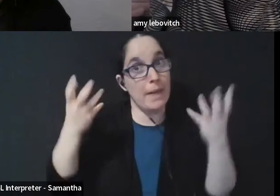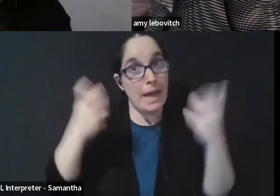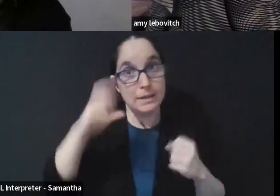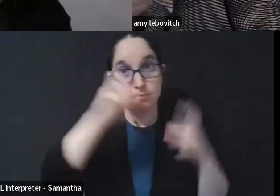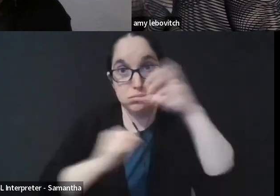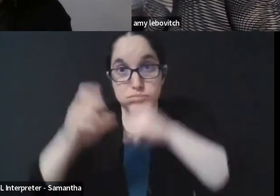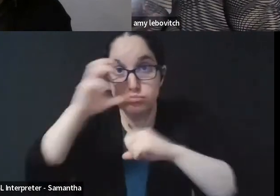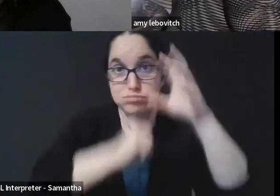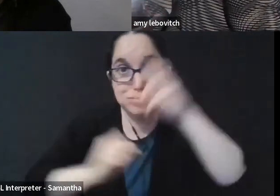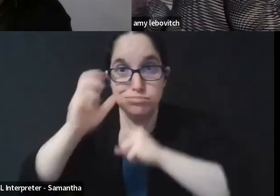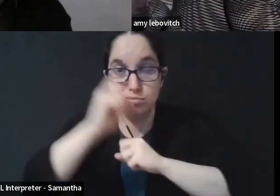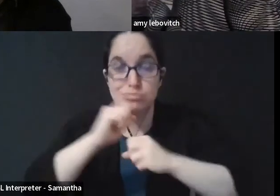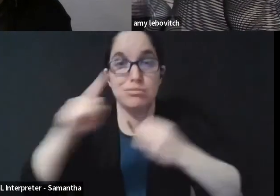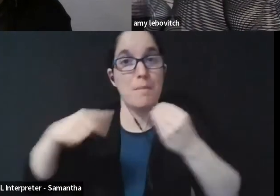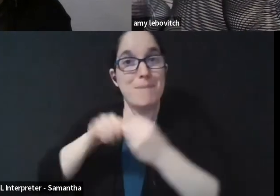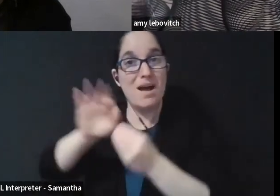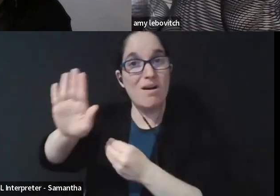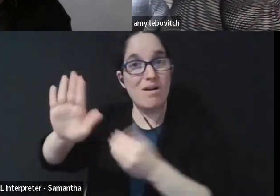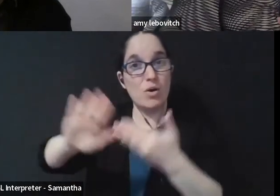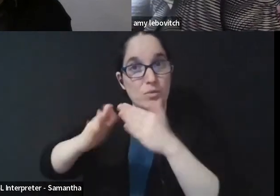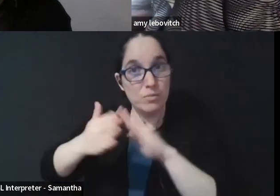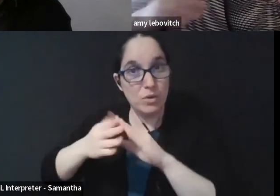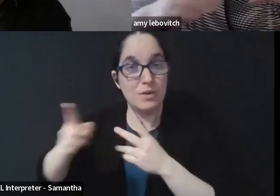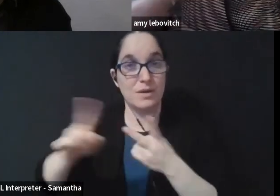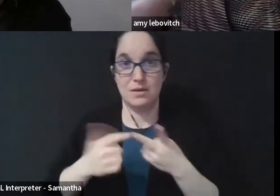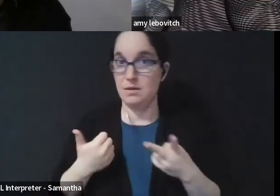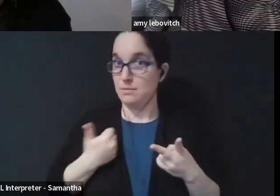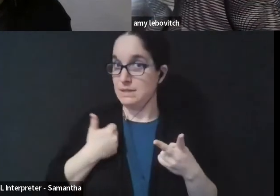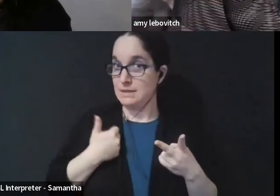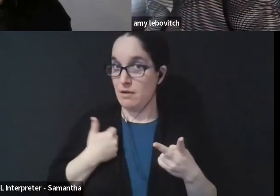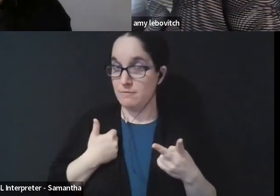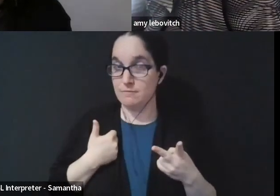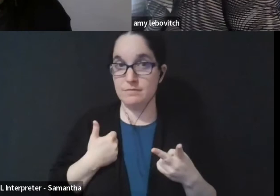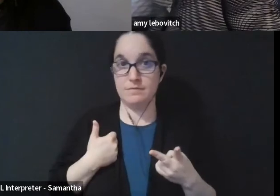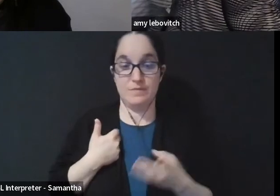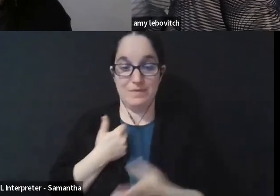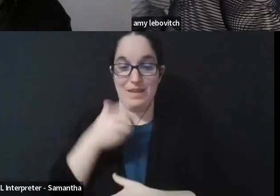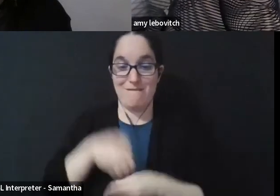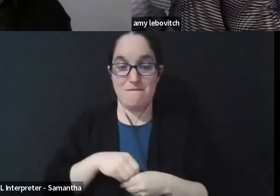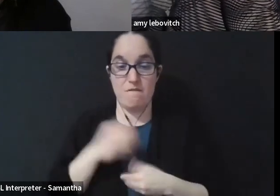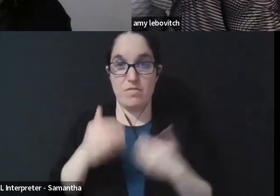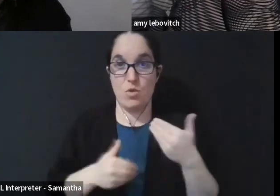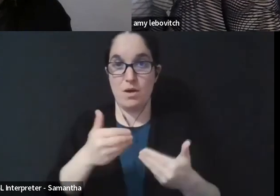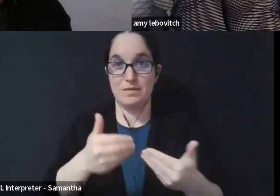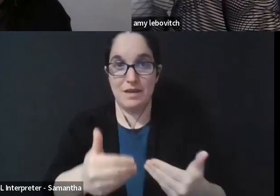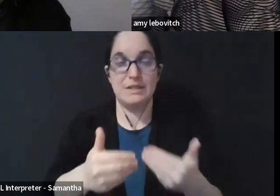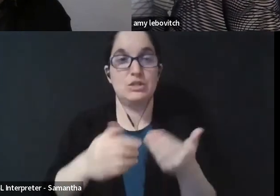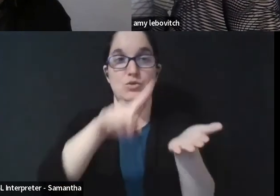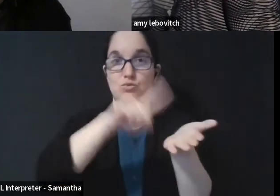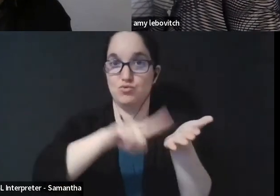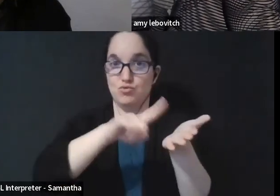assumptions about community, about myself in the whole process of trying to research as